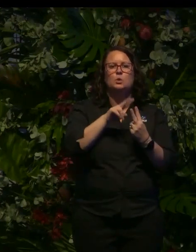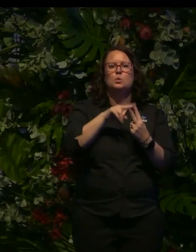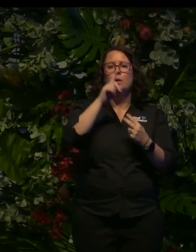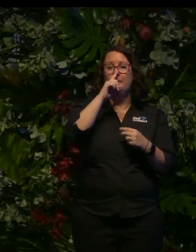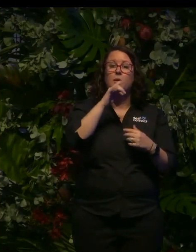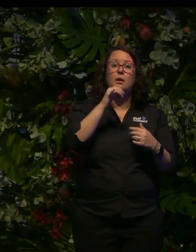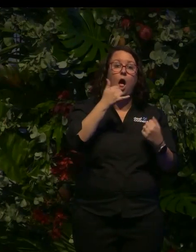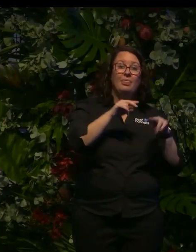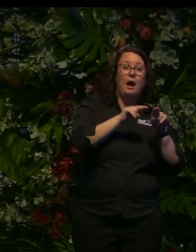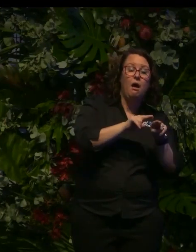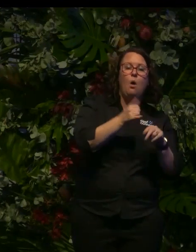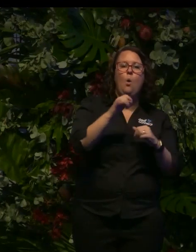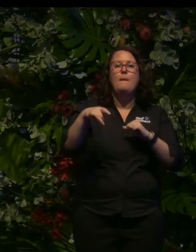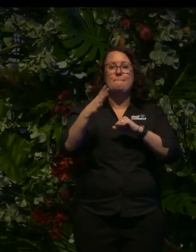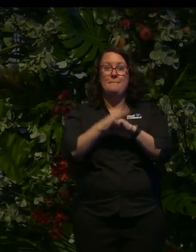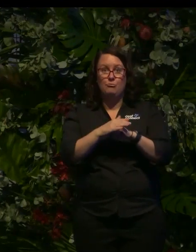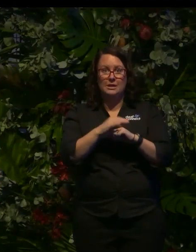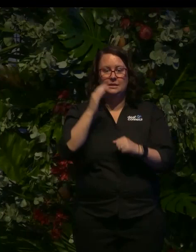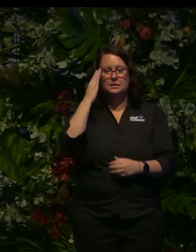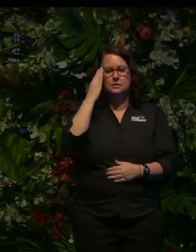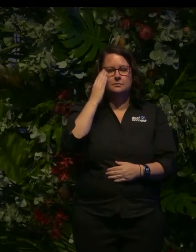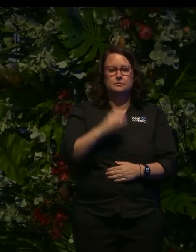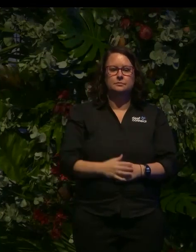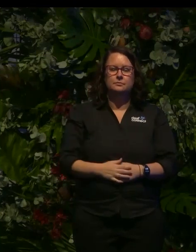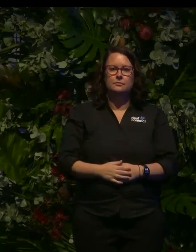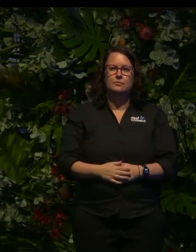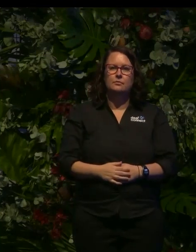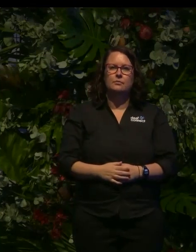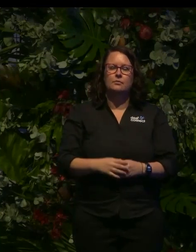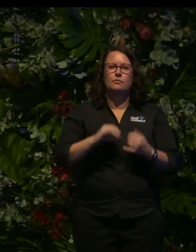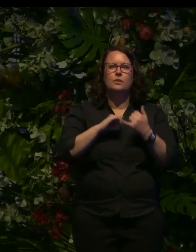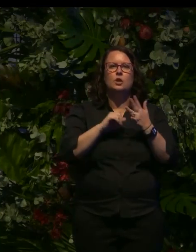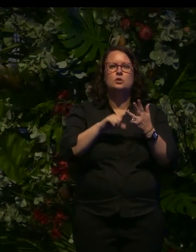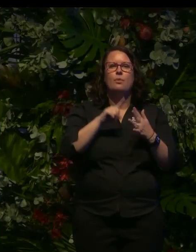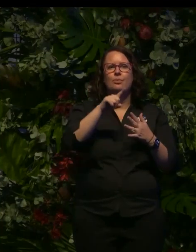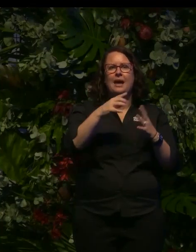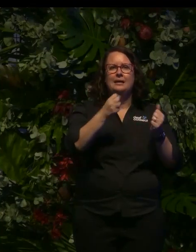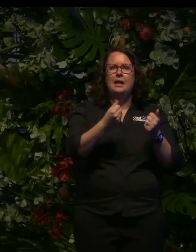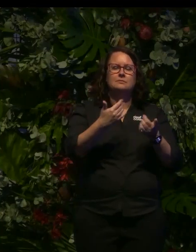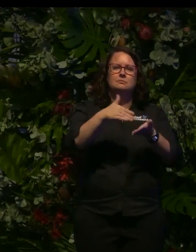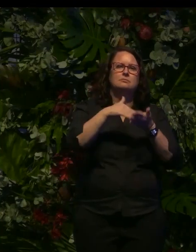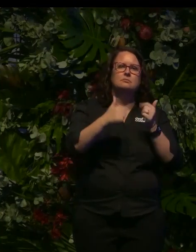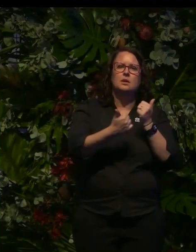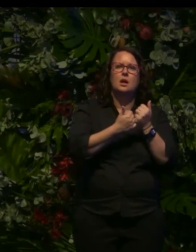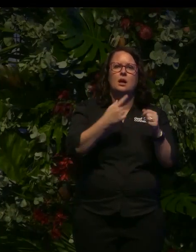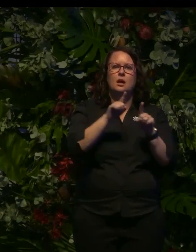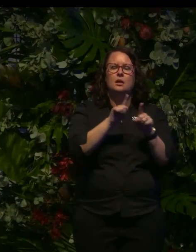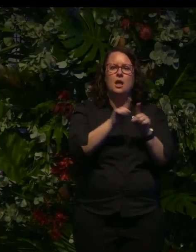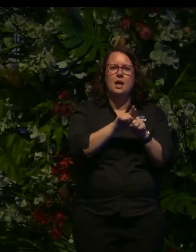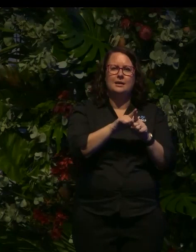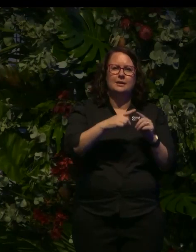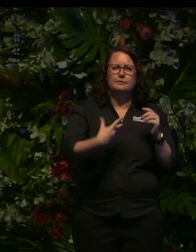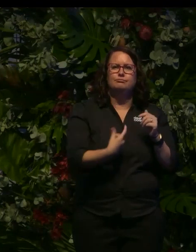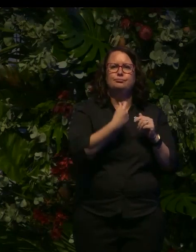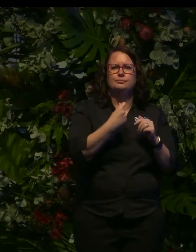married, and they undertake some form of assisted reproductive treatment, such as artificial insemination. It can be at home